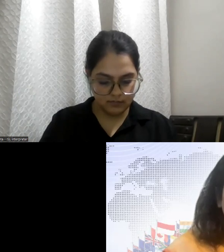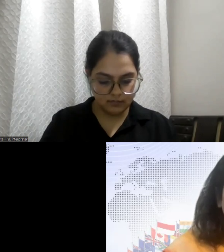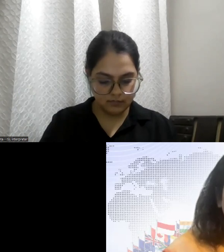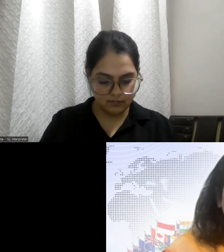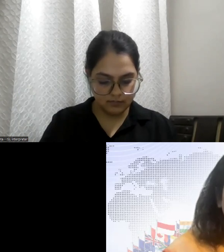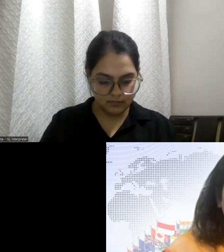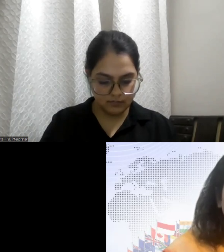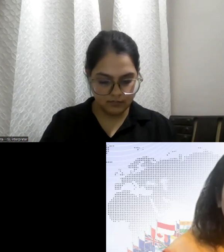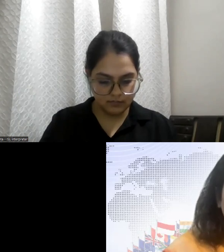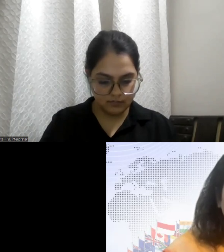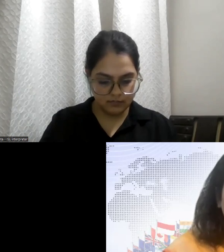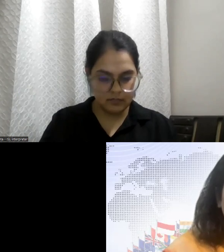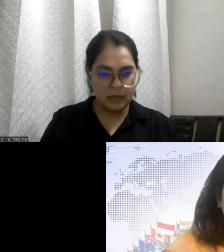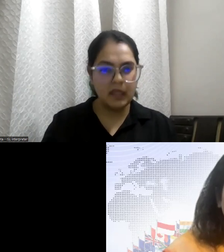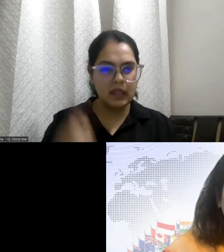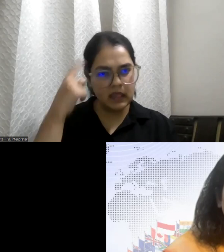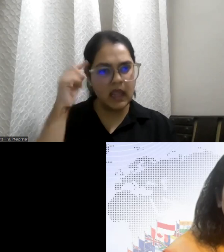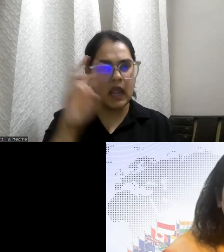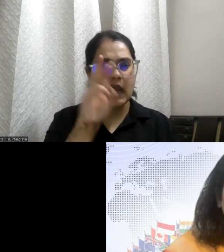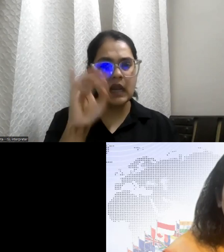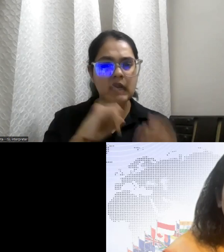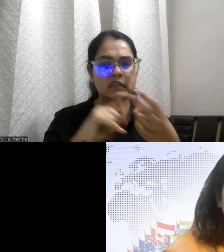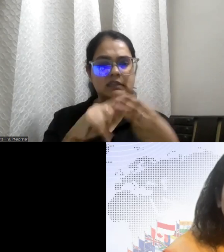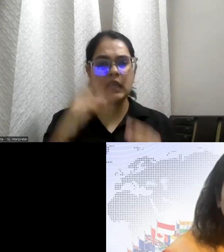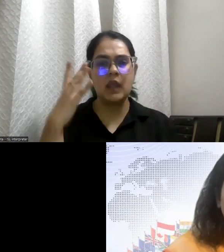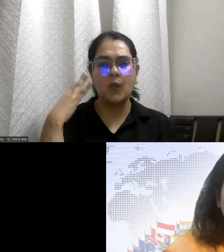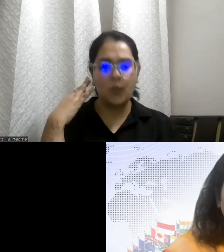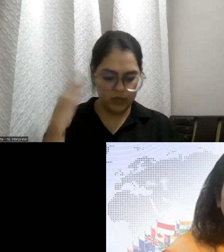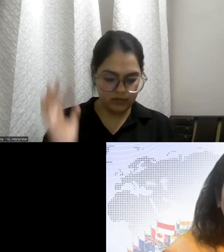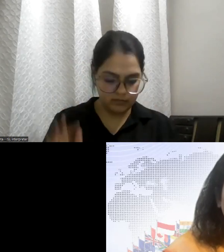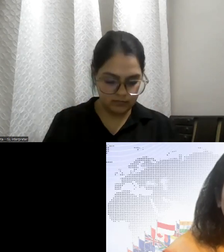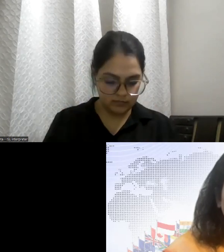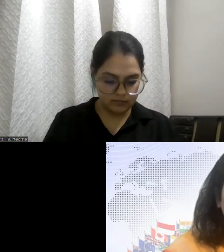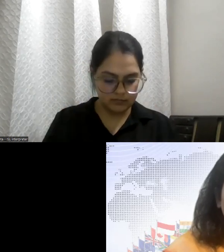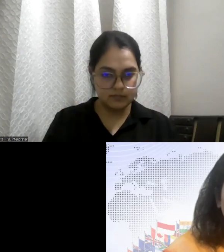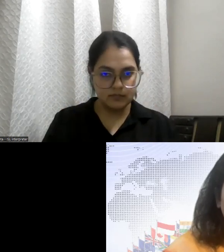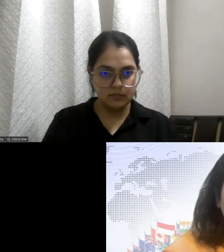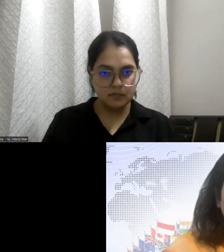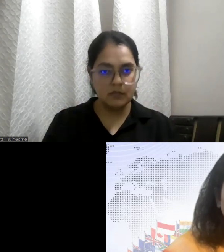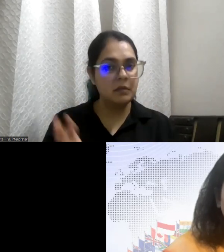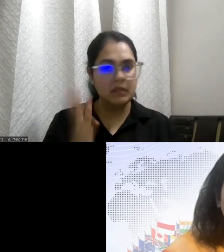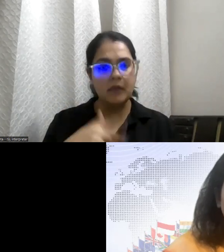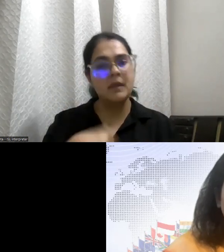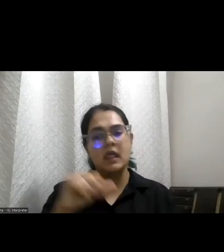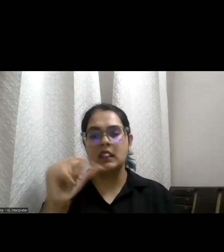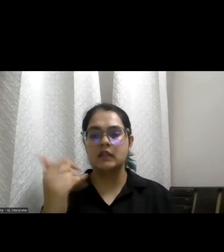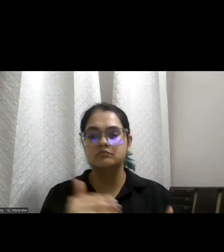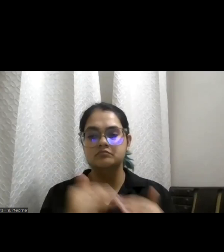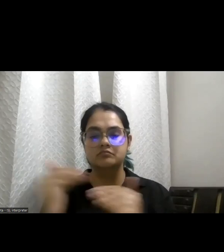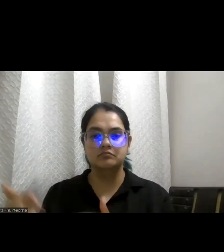We'll wait for 30 seconds if he could resume back, or else we move to the next segment of the